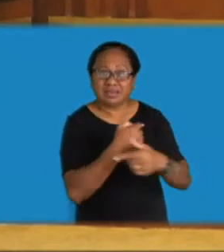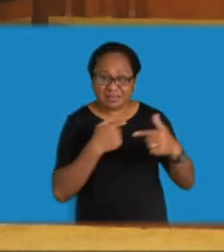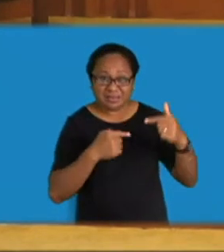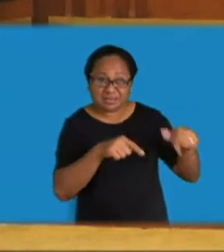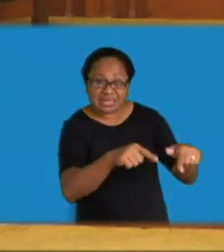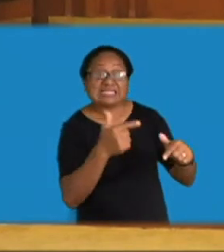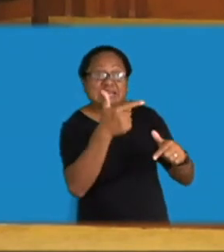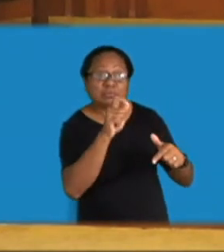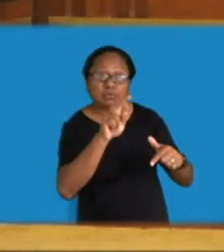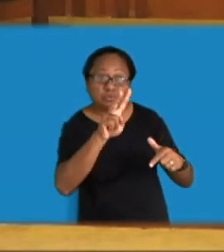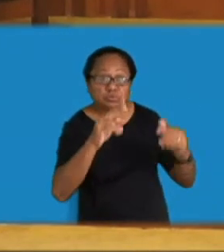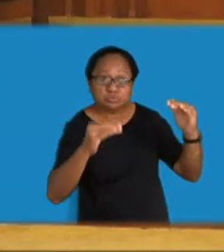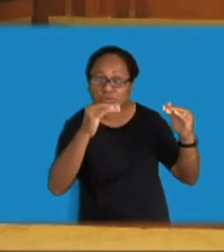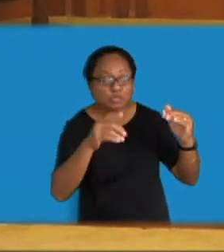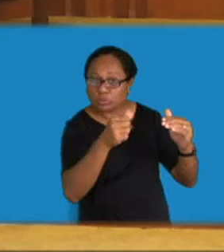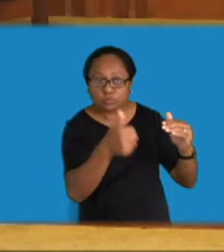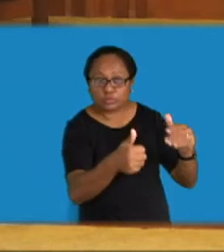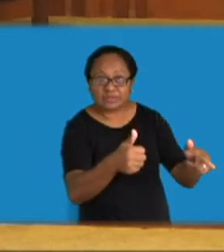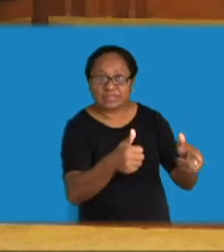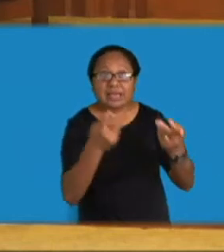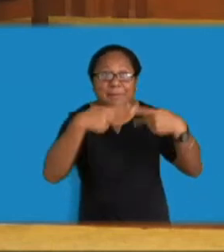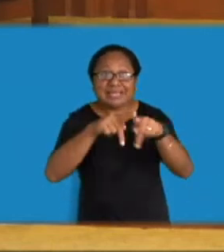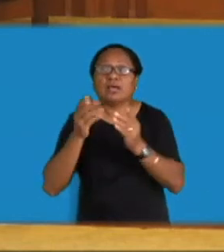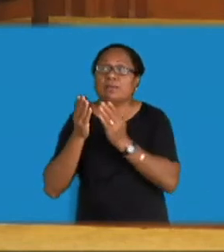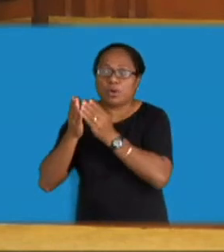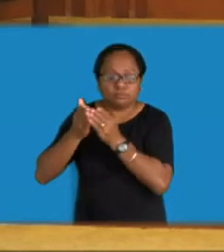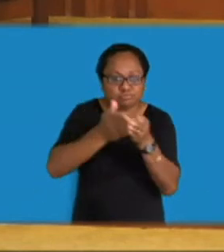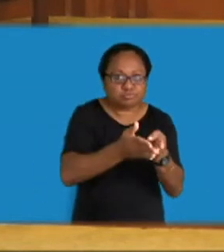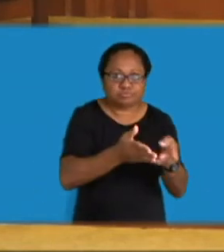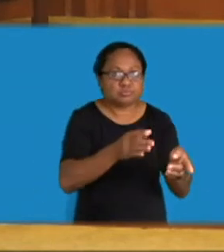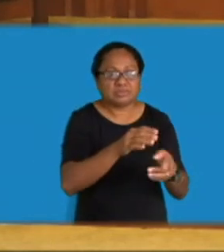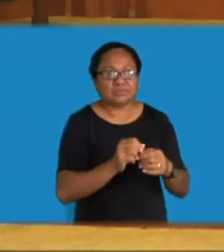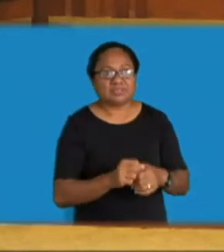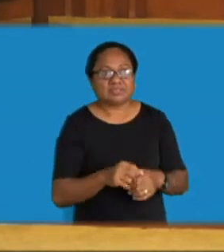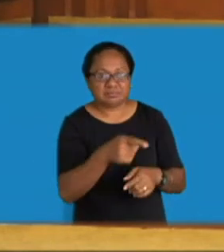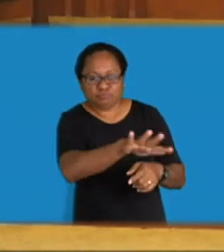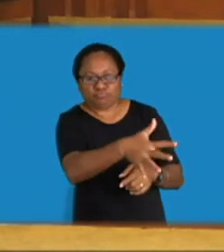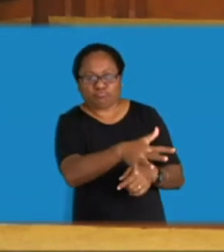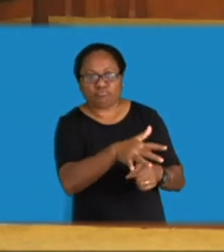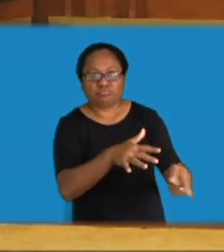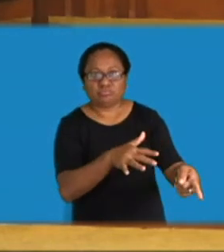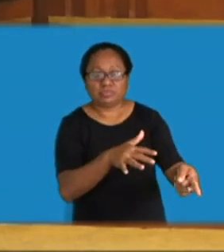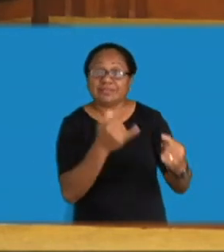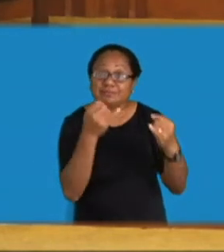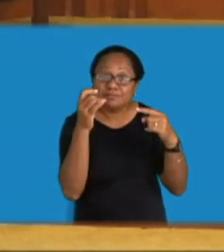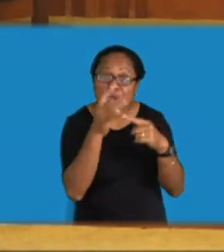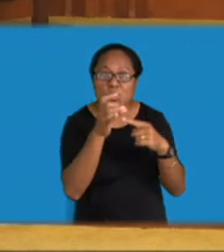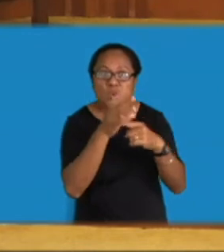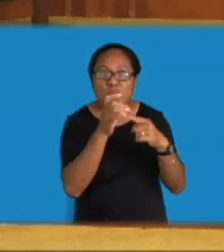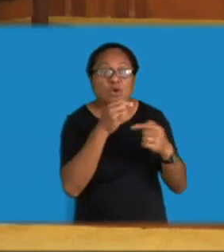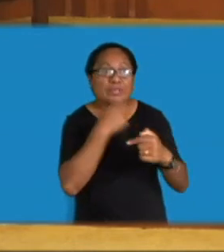Minister, it's not a good port. It's not a good port right now. It's important. It's